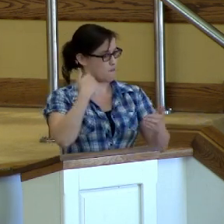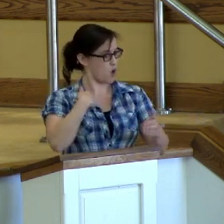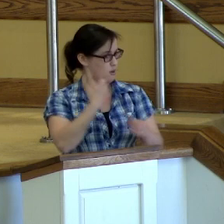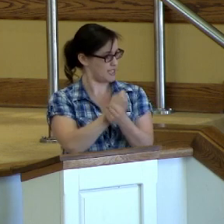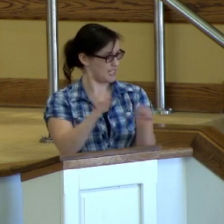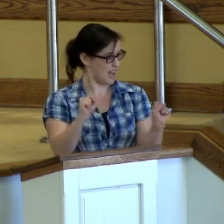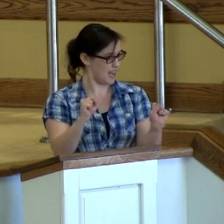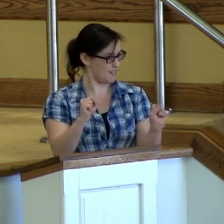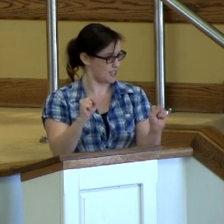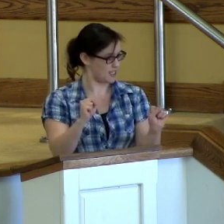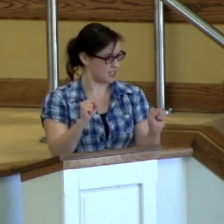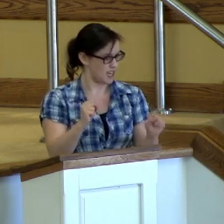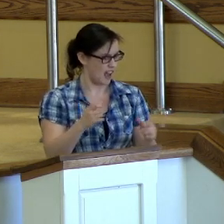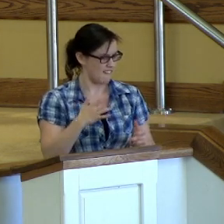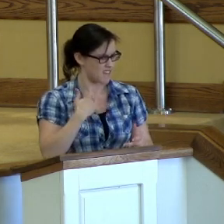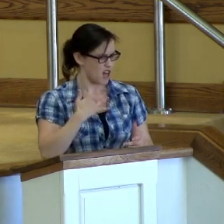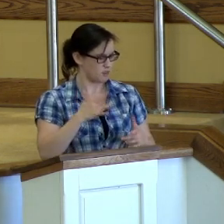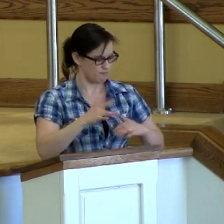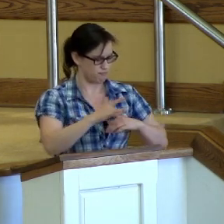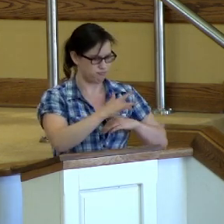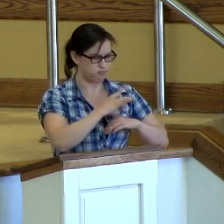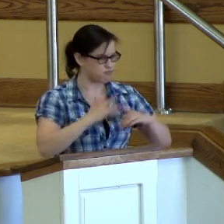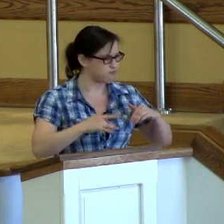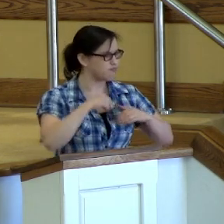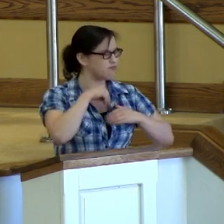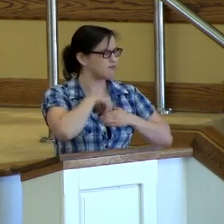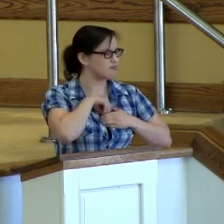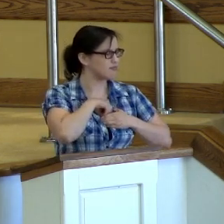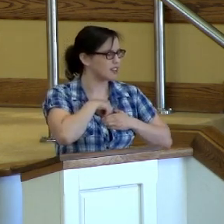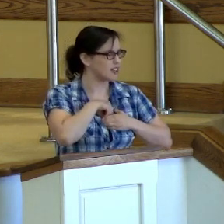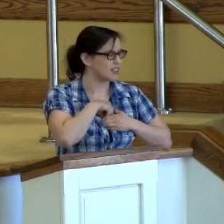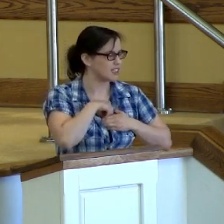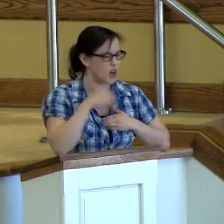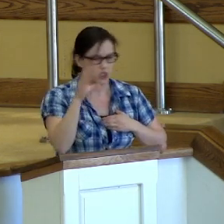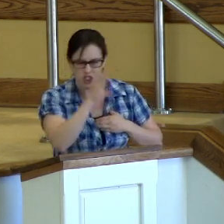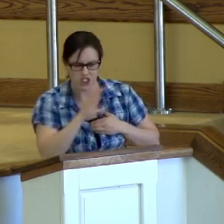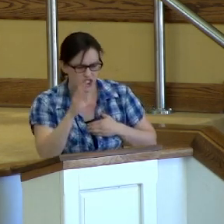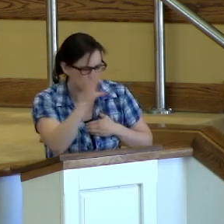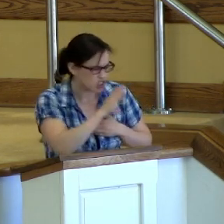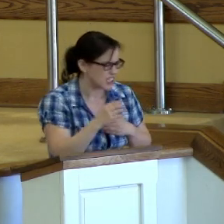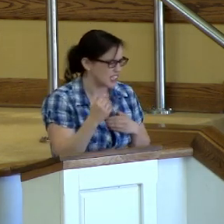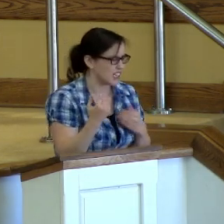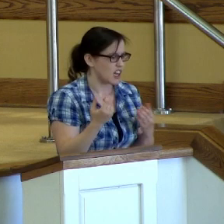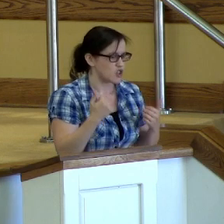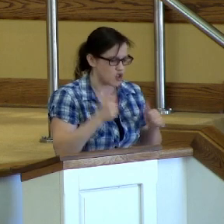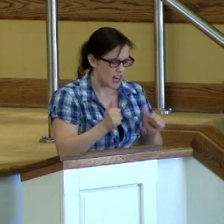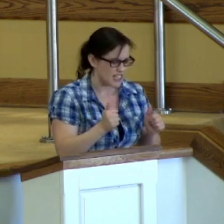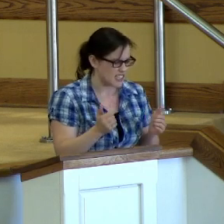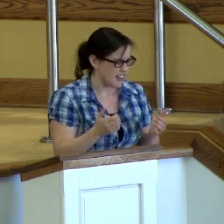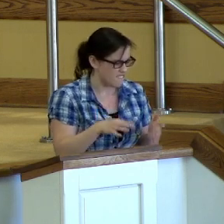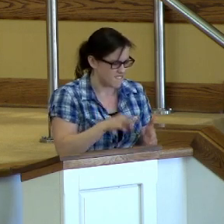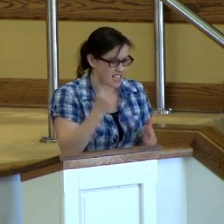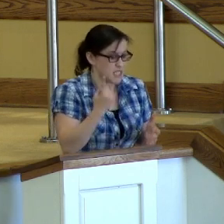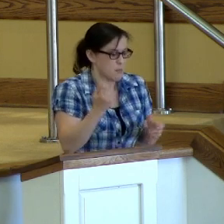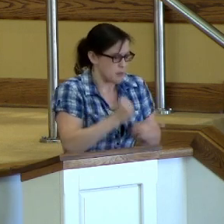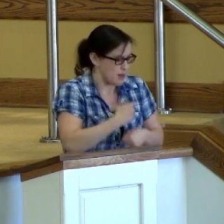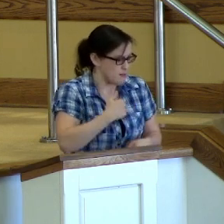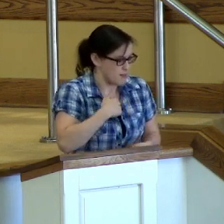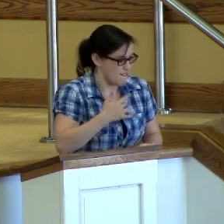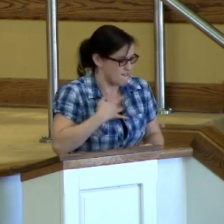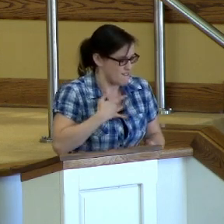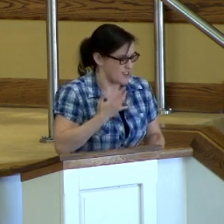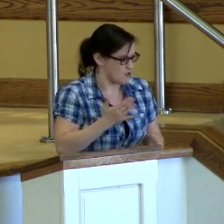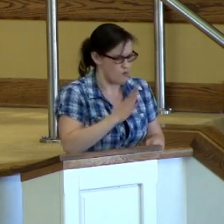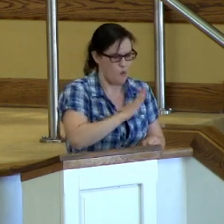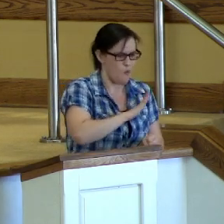everything. You do anything to try to get to people do anything. They'll do drugs, alcohol, do whatever, and think,